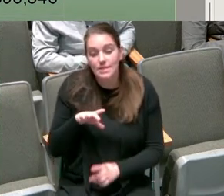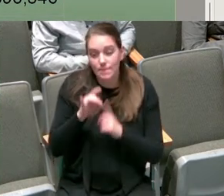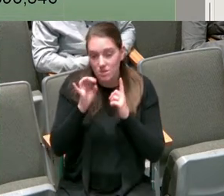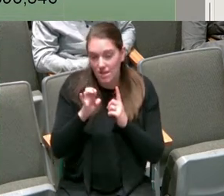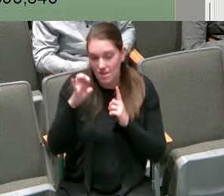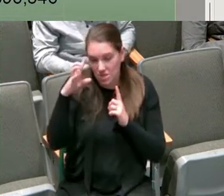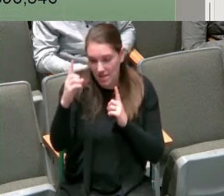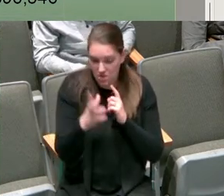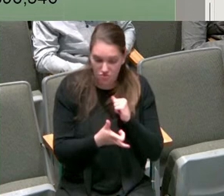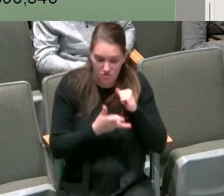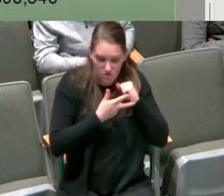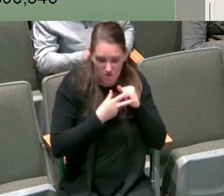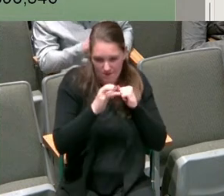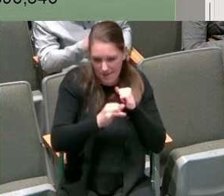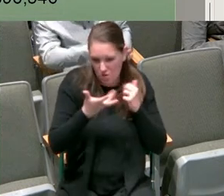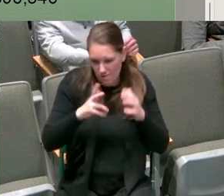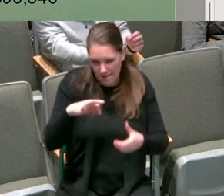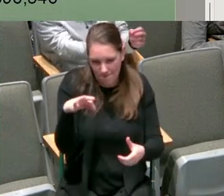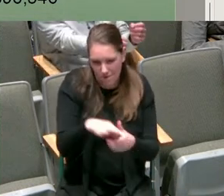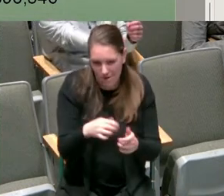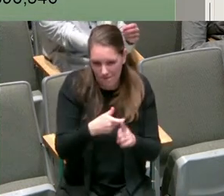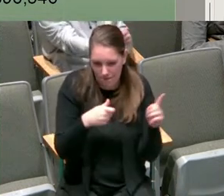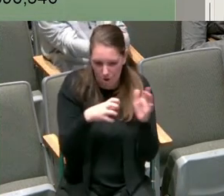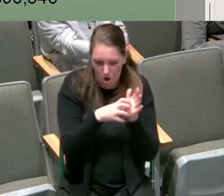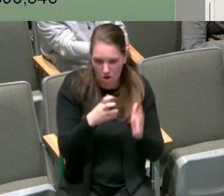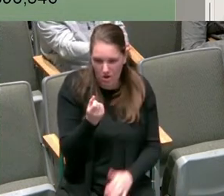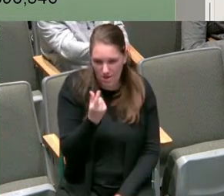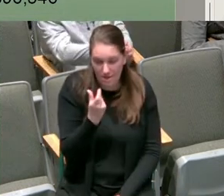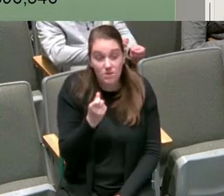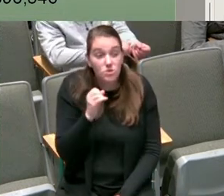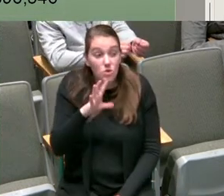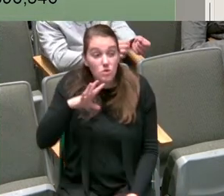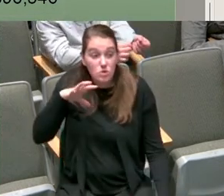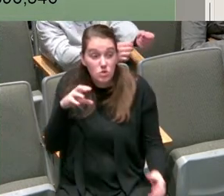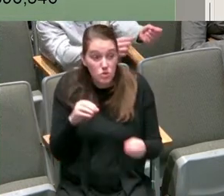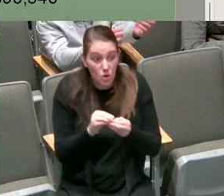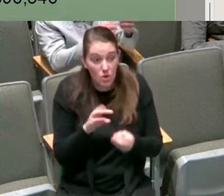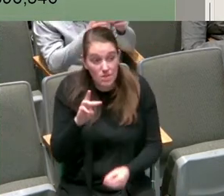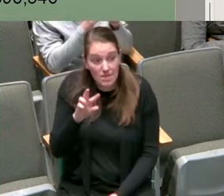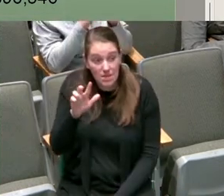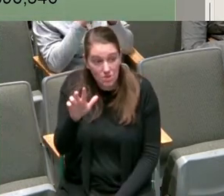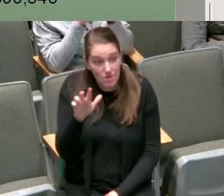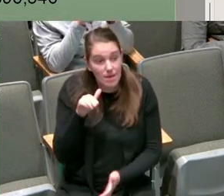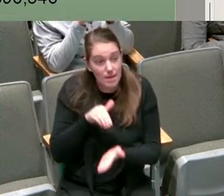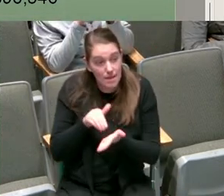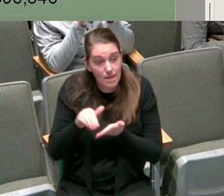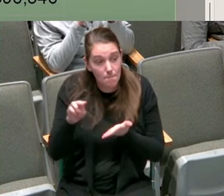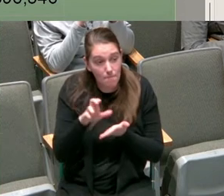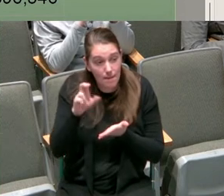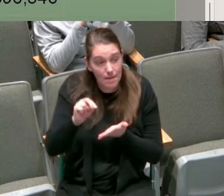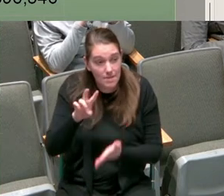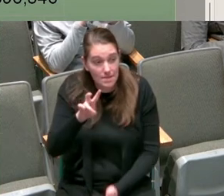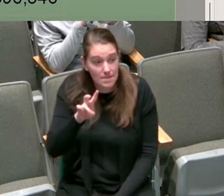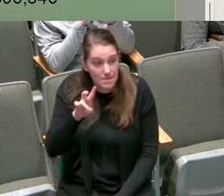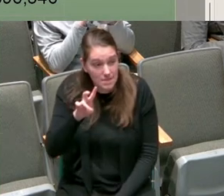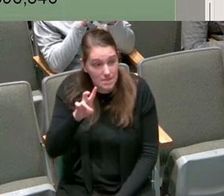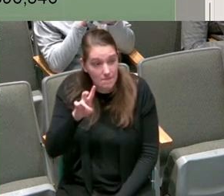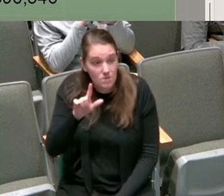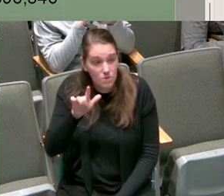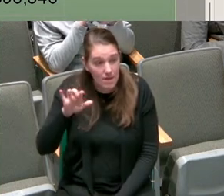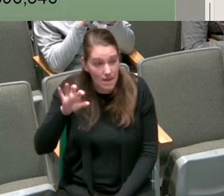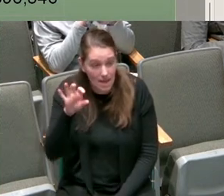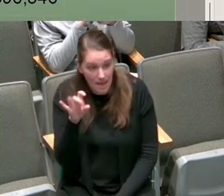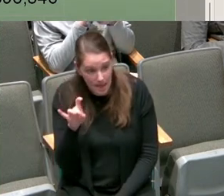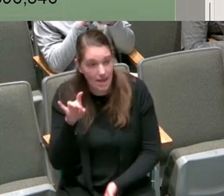so the total to operate the Hopkinton Public Schools is 63 million 728 for FY